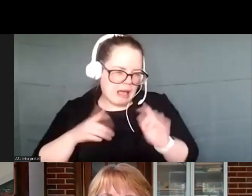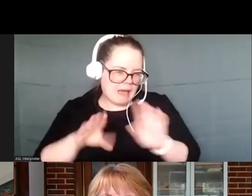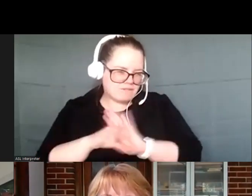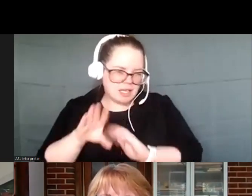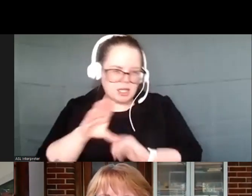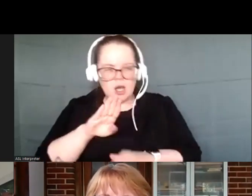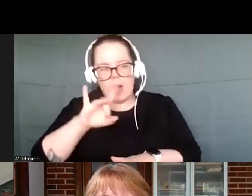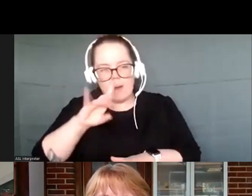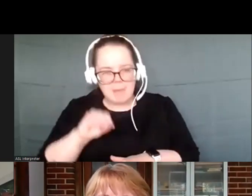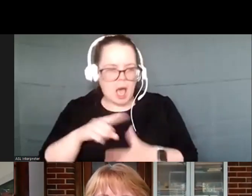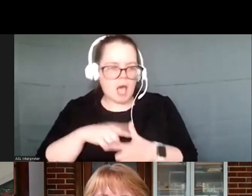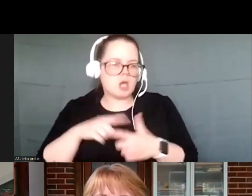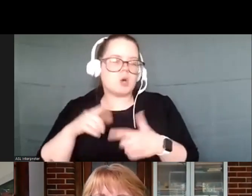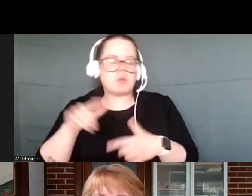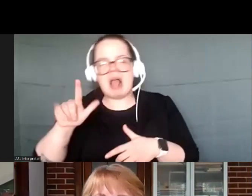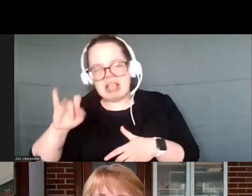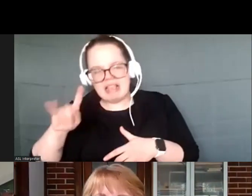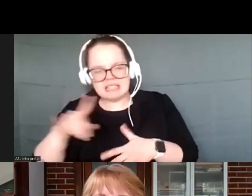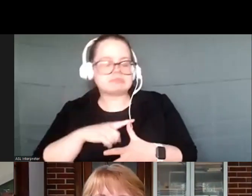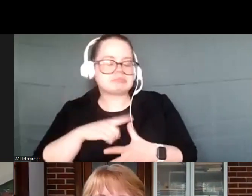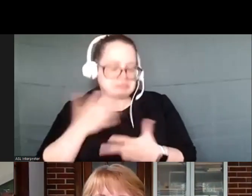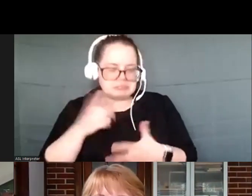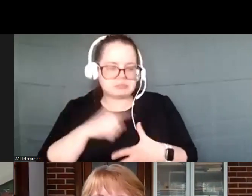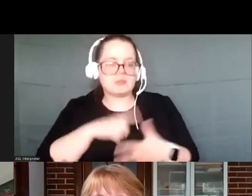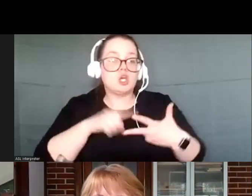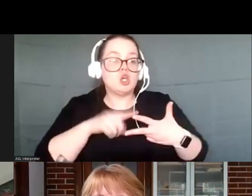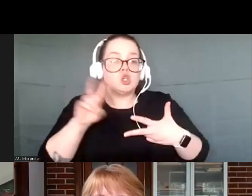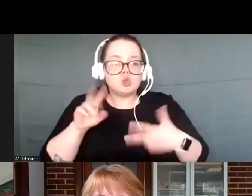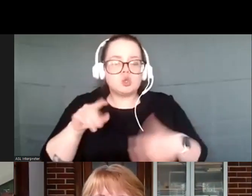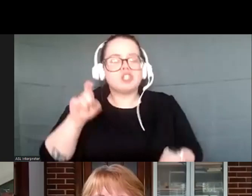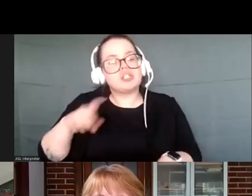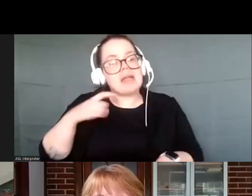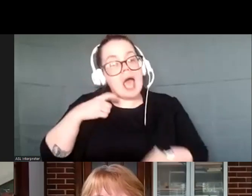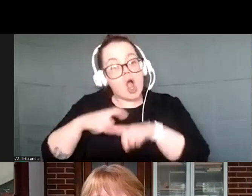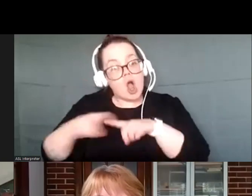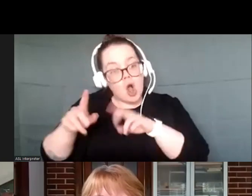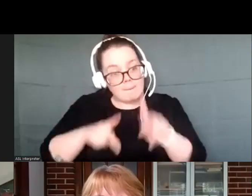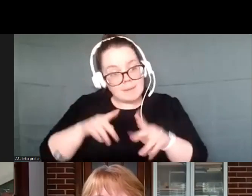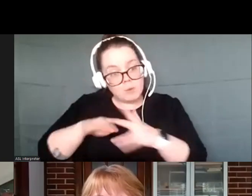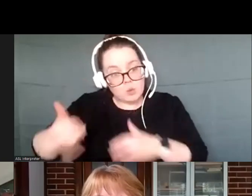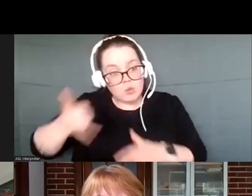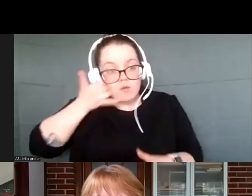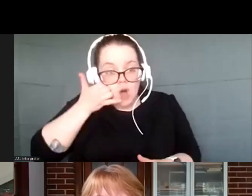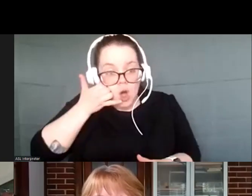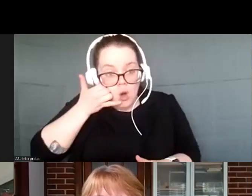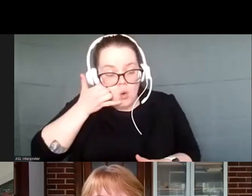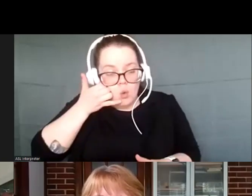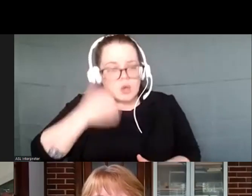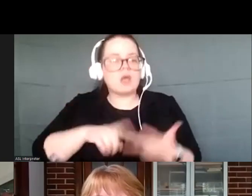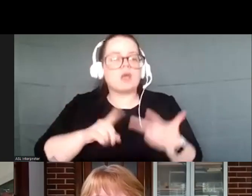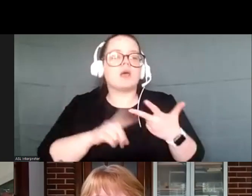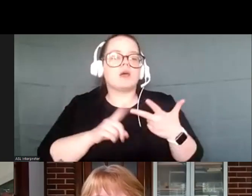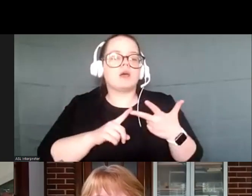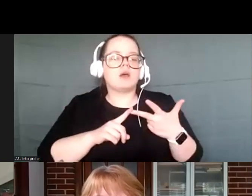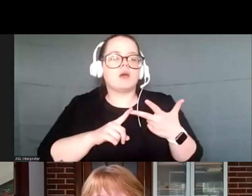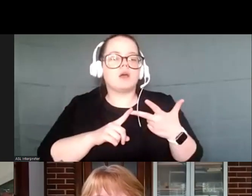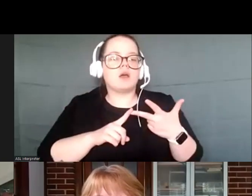links? What are you looking for? 2, should I call people on the phone? And 3,